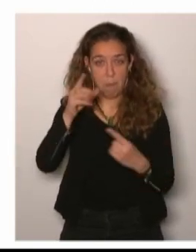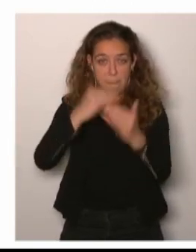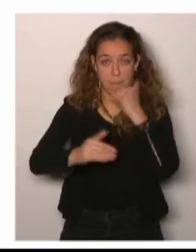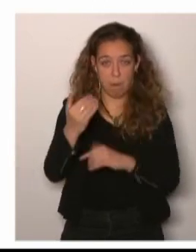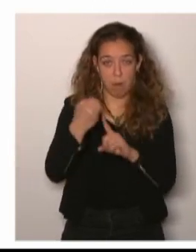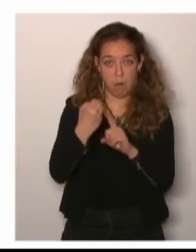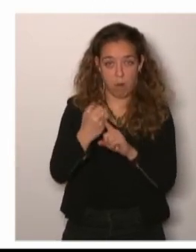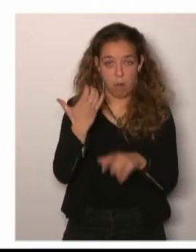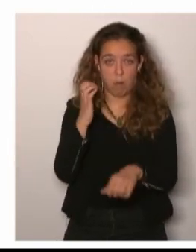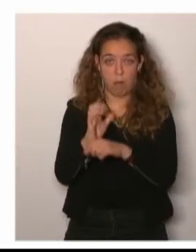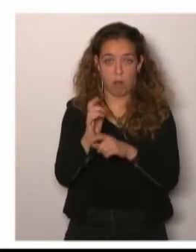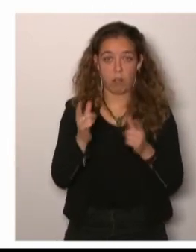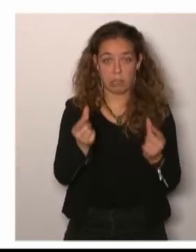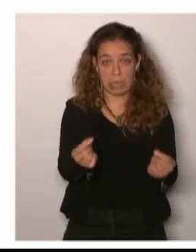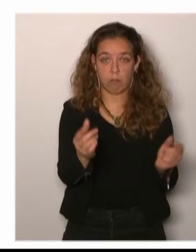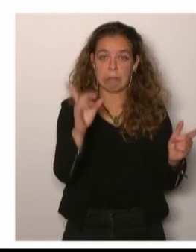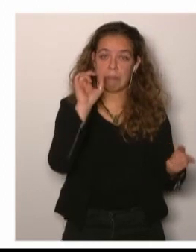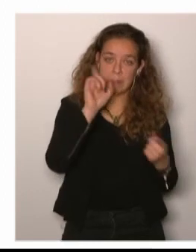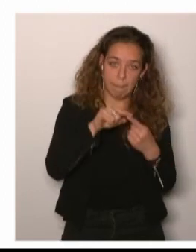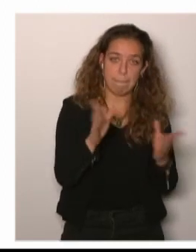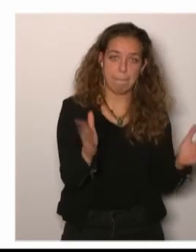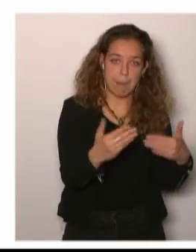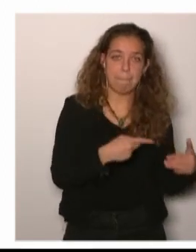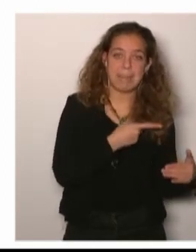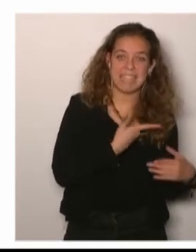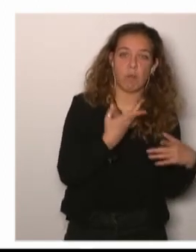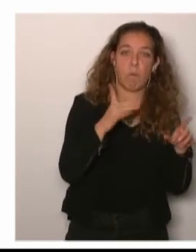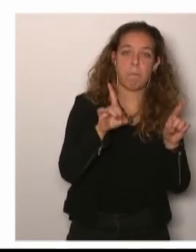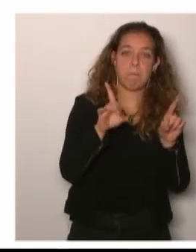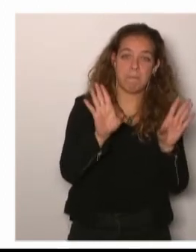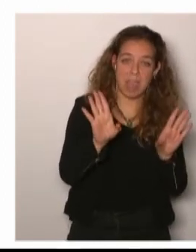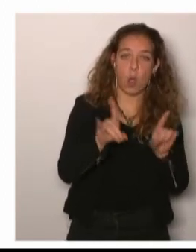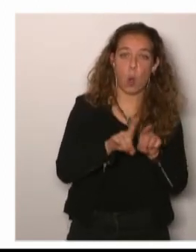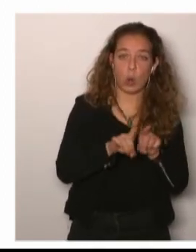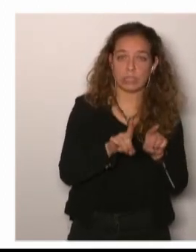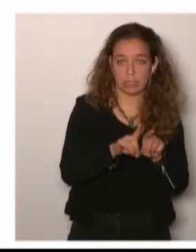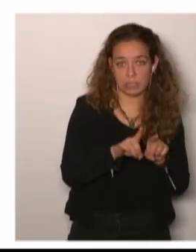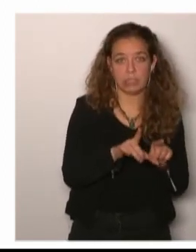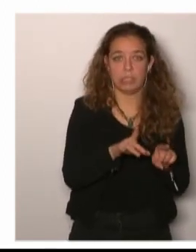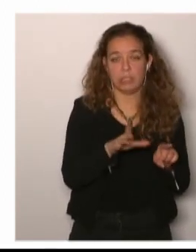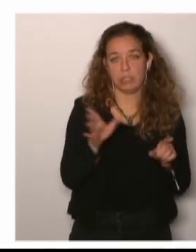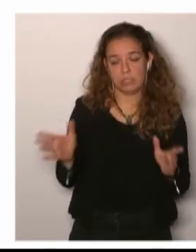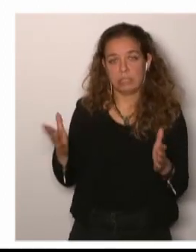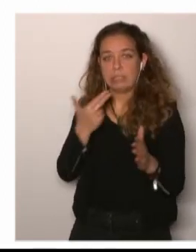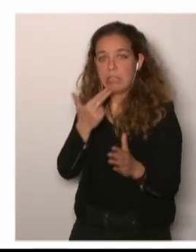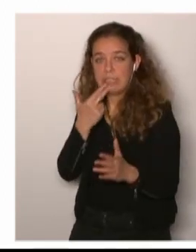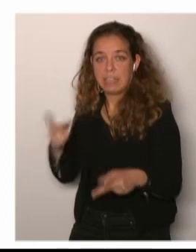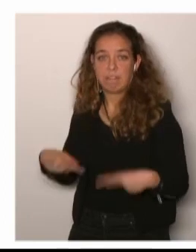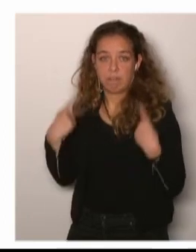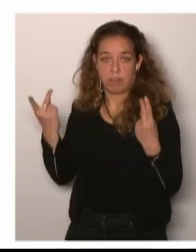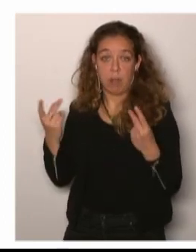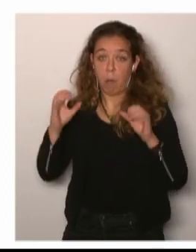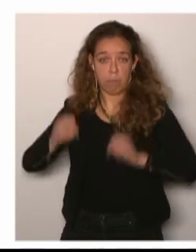the quality of life of cancer patients. And I'm sure I could talk a lot more about it because there's a lot of